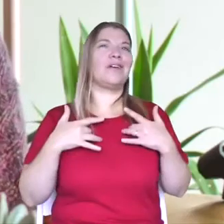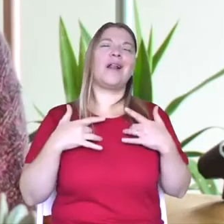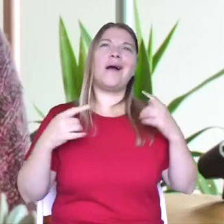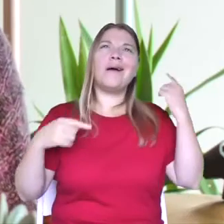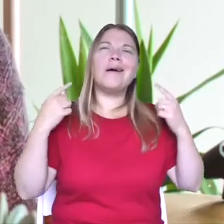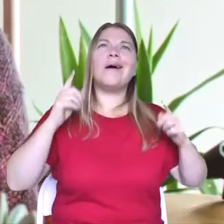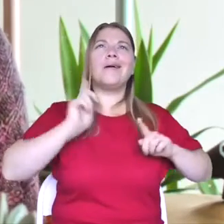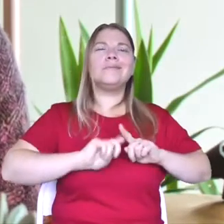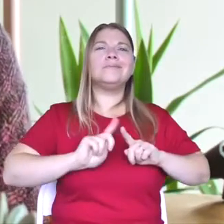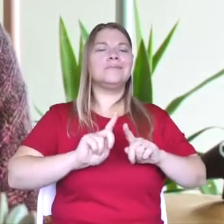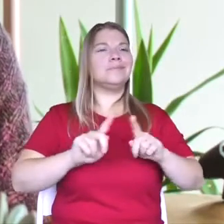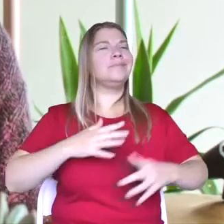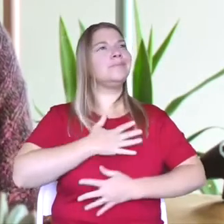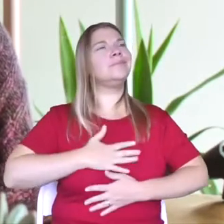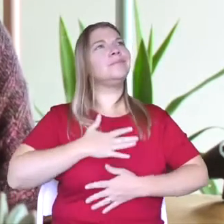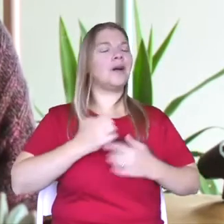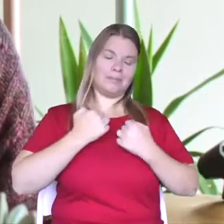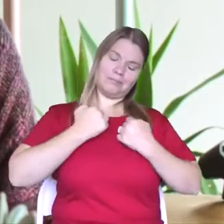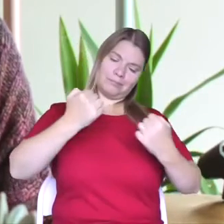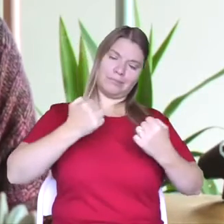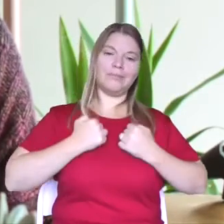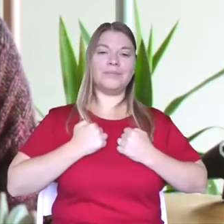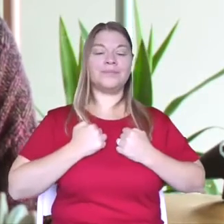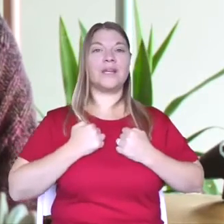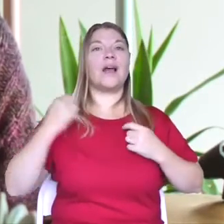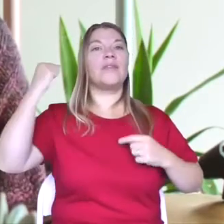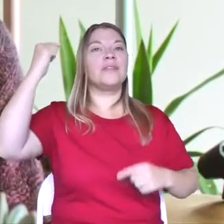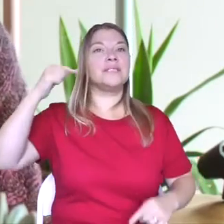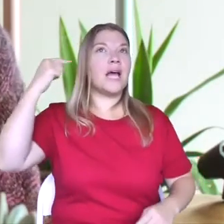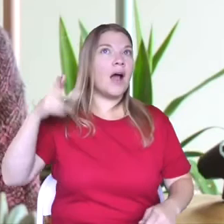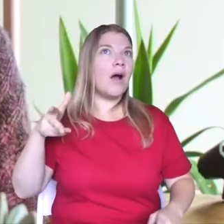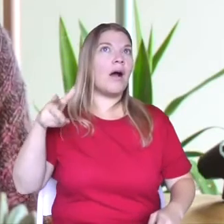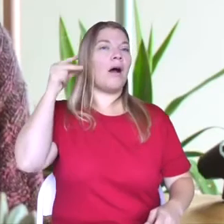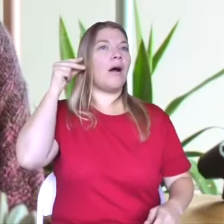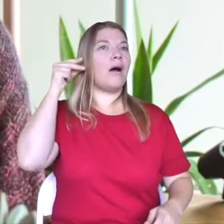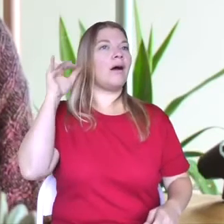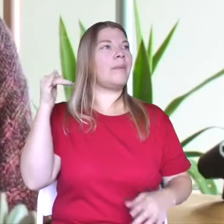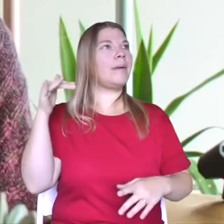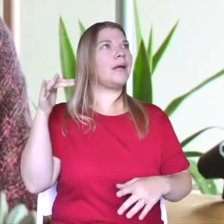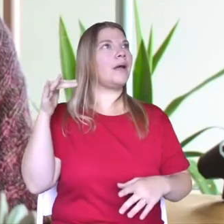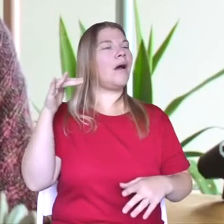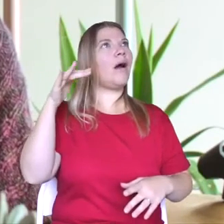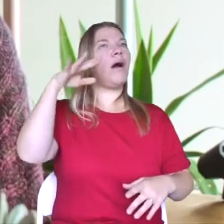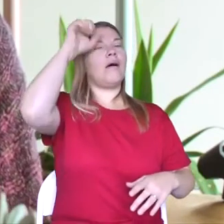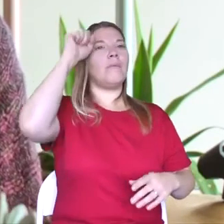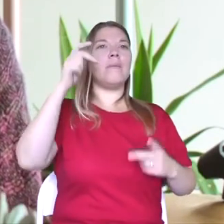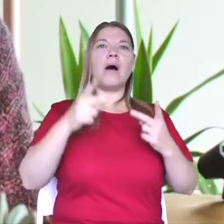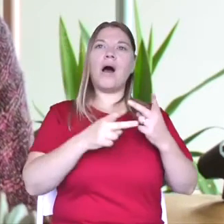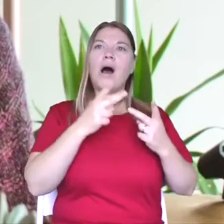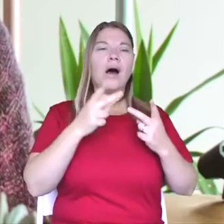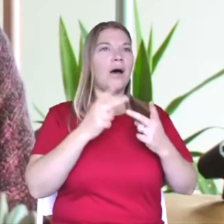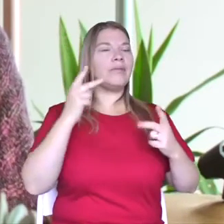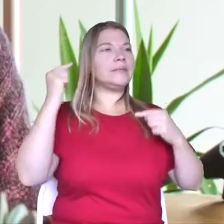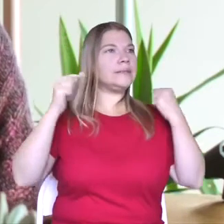are feeling. The sounds you hear may remind you of other sounds in the world or make you think of certain things, places,